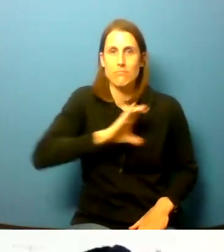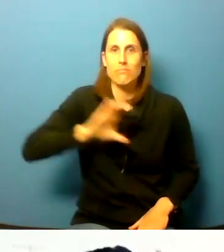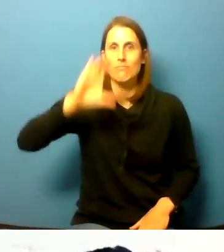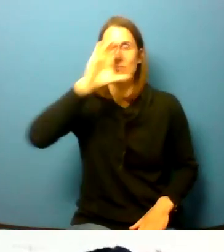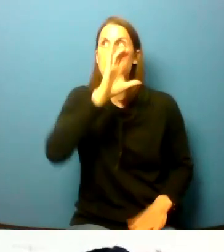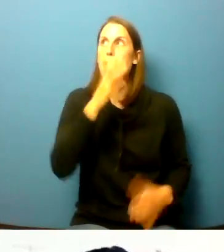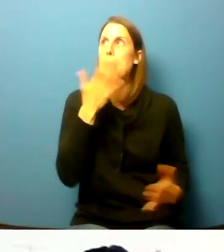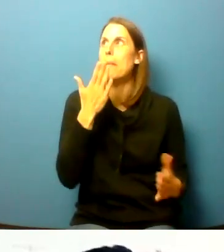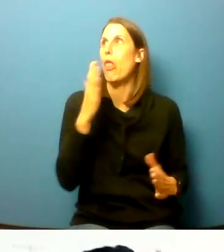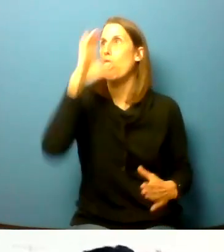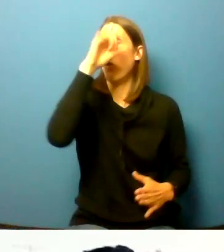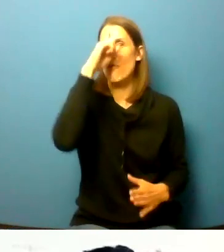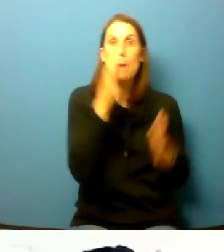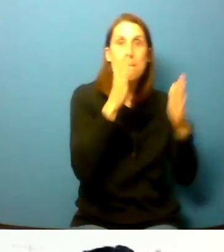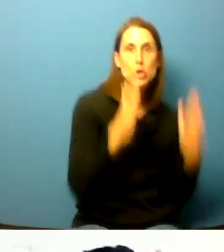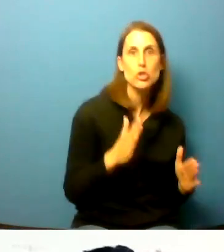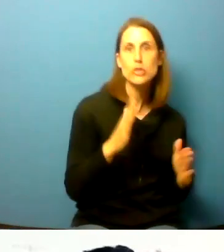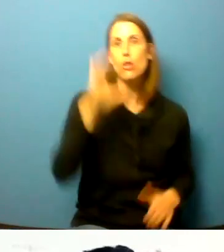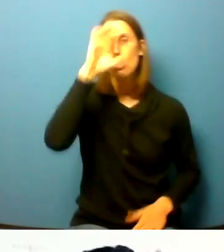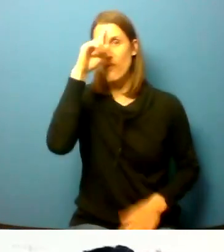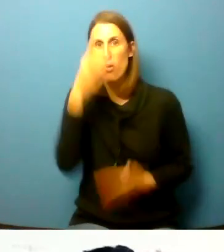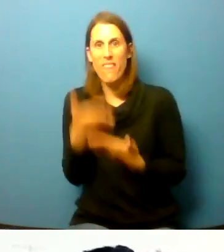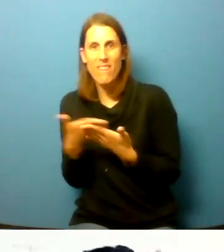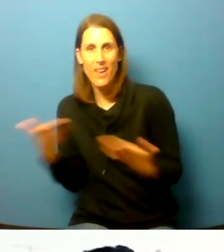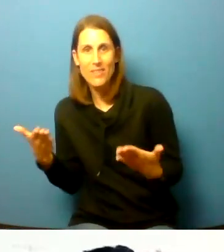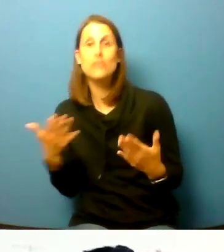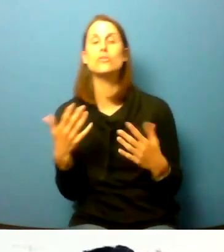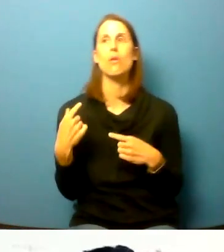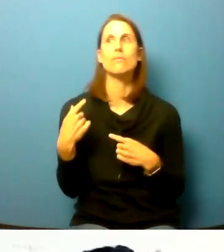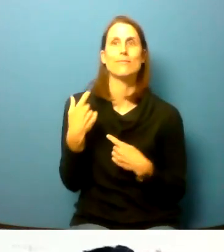learning about the ocean.